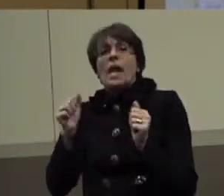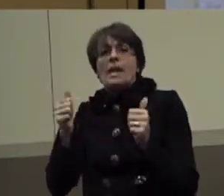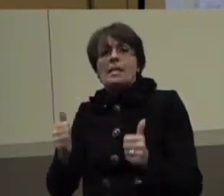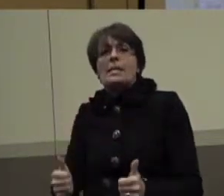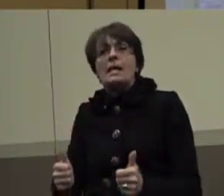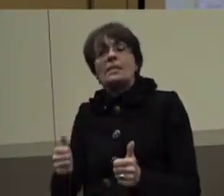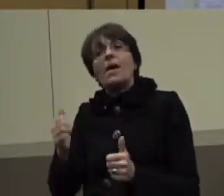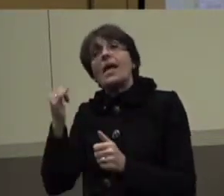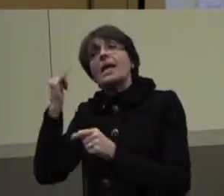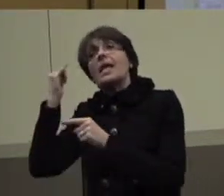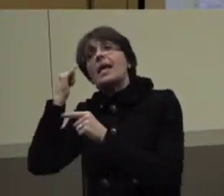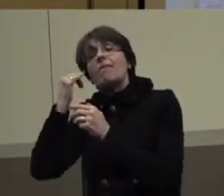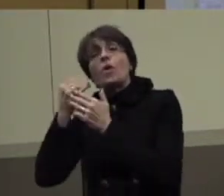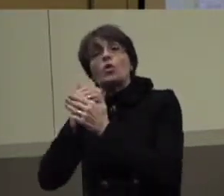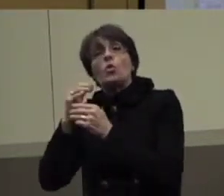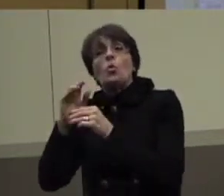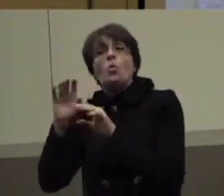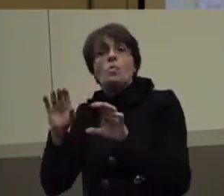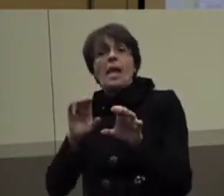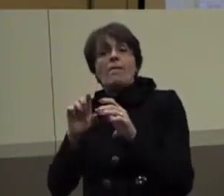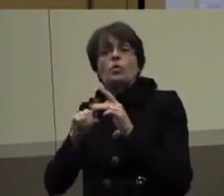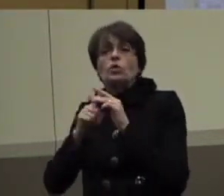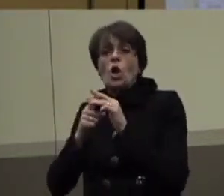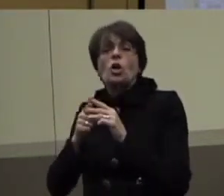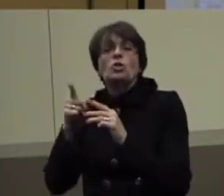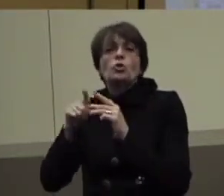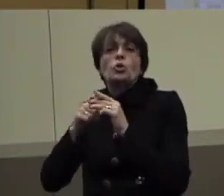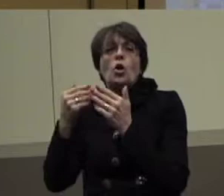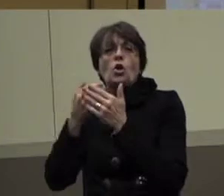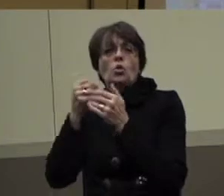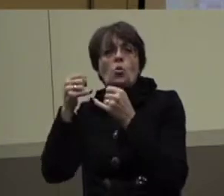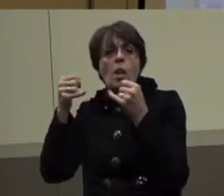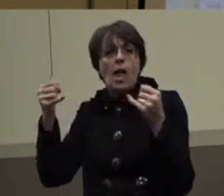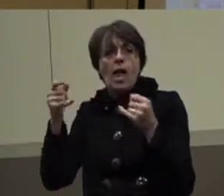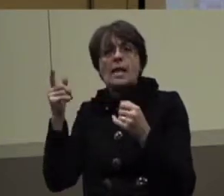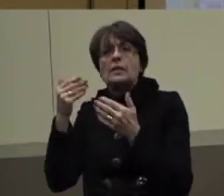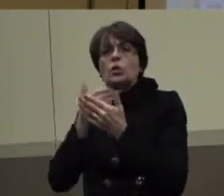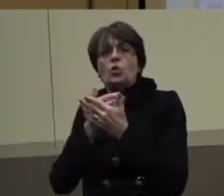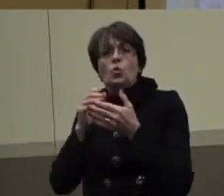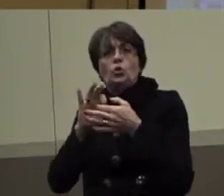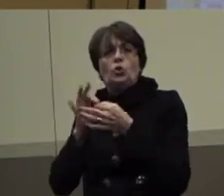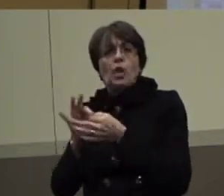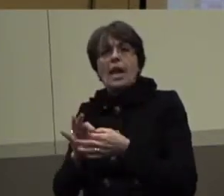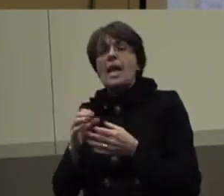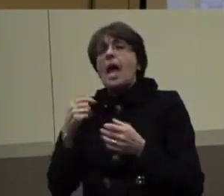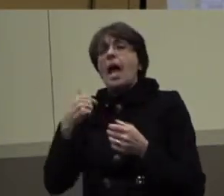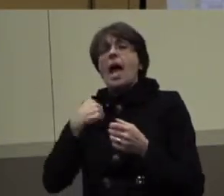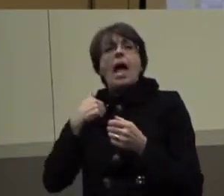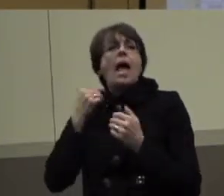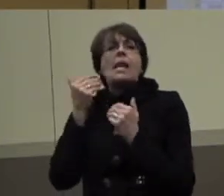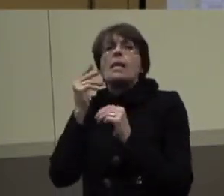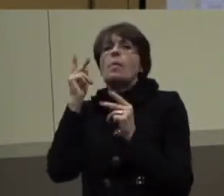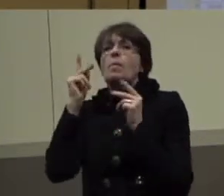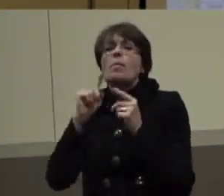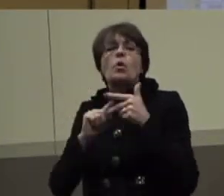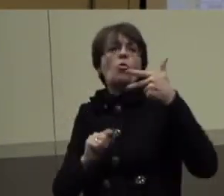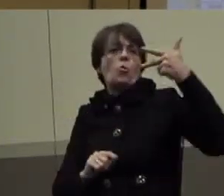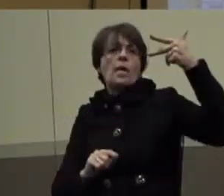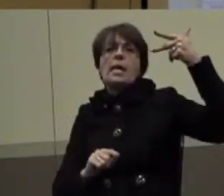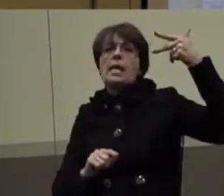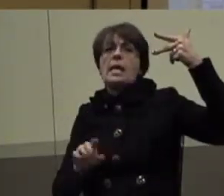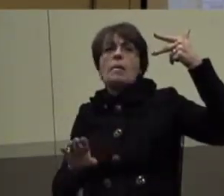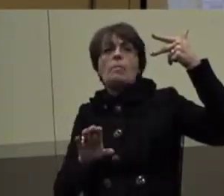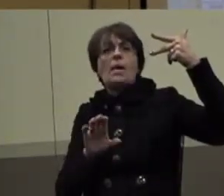behavior starts, you just start a new line because that's a whole new chain. I limit people to 3 behaviors. You know how people